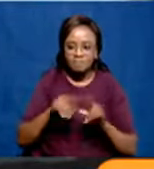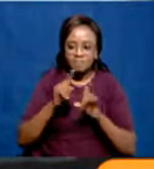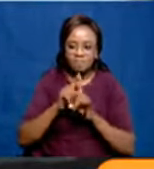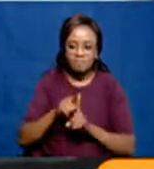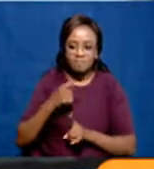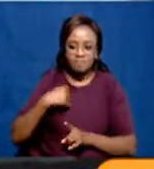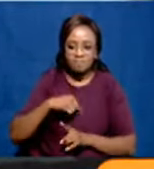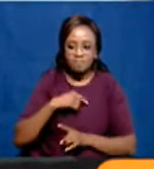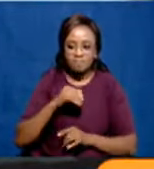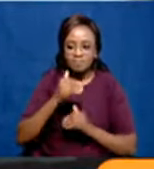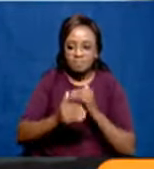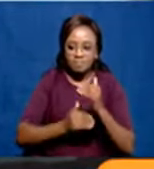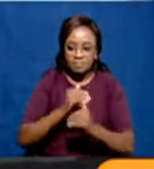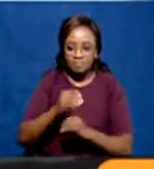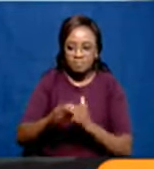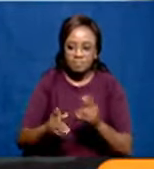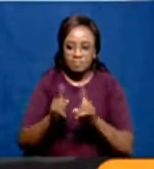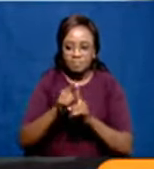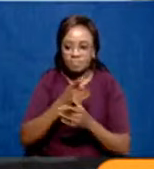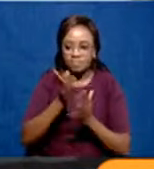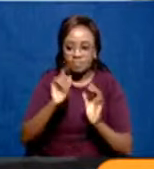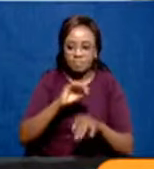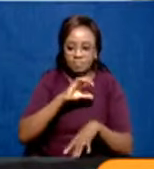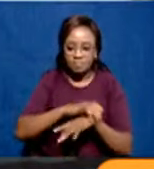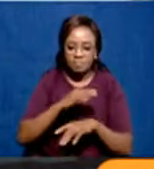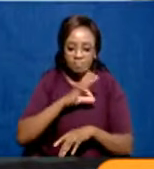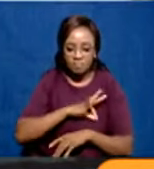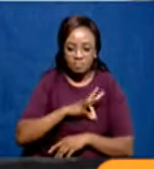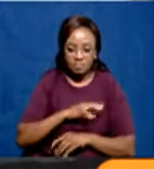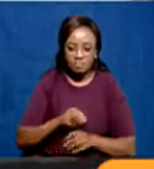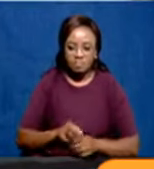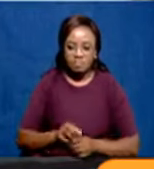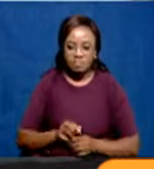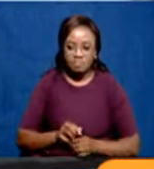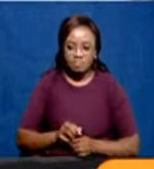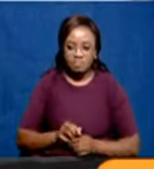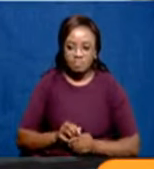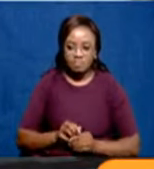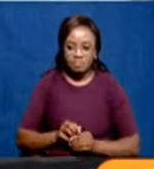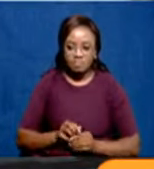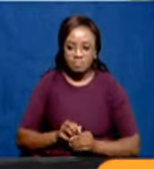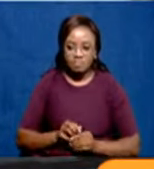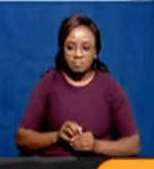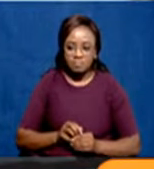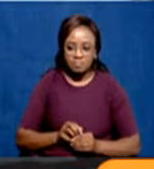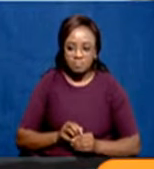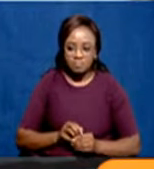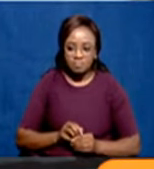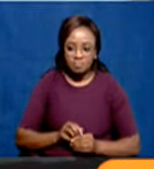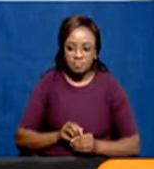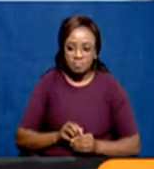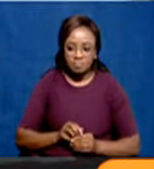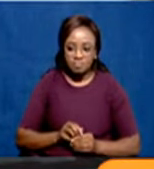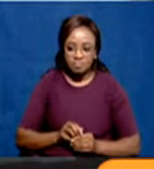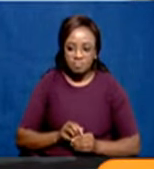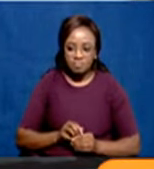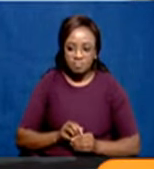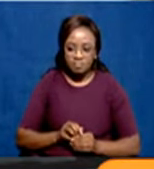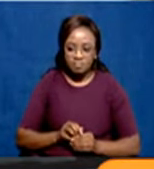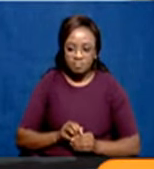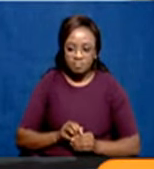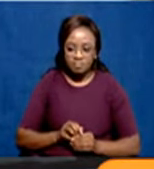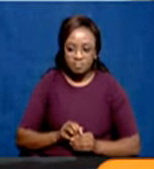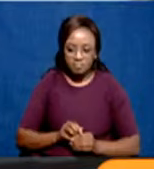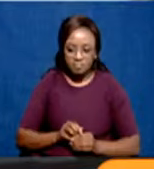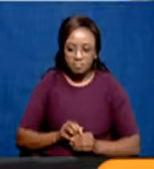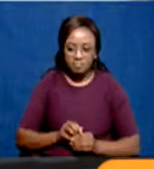and be able to get benefit where they don't. So it is going to be a combination of having a very robust HMS or IT